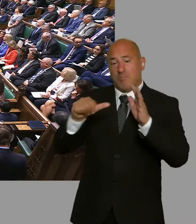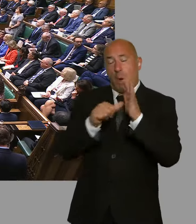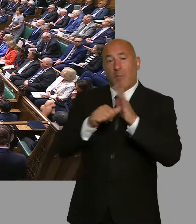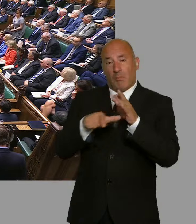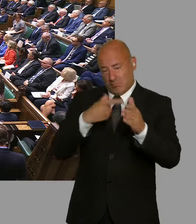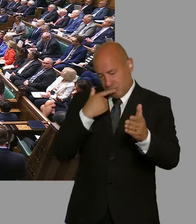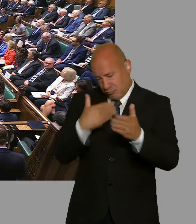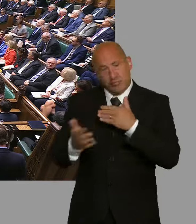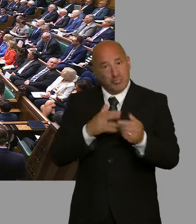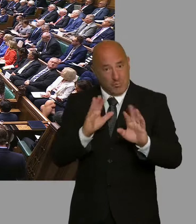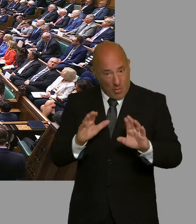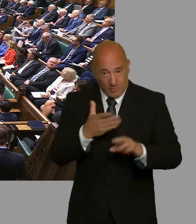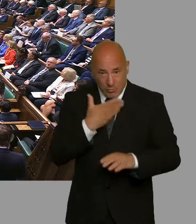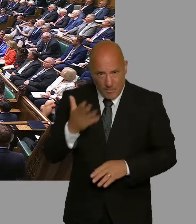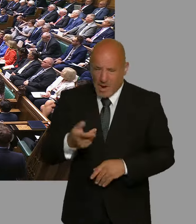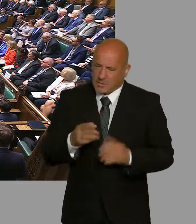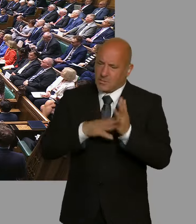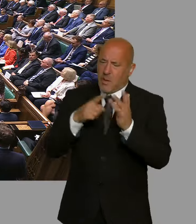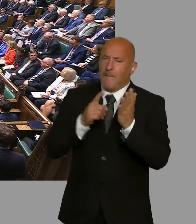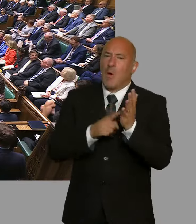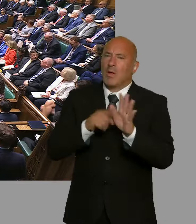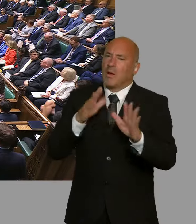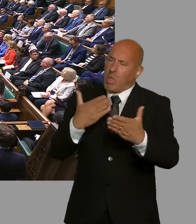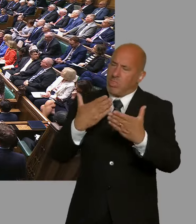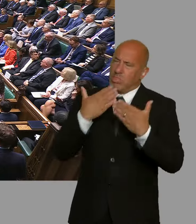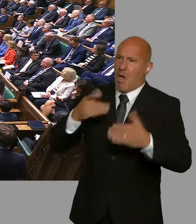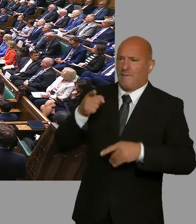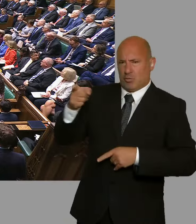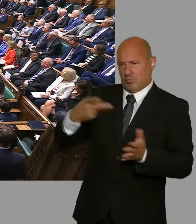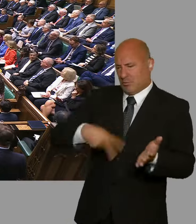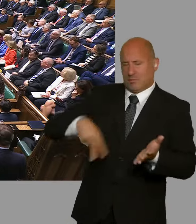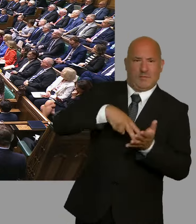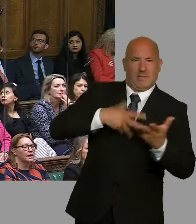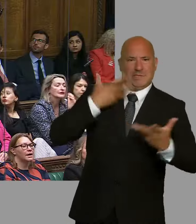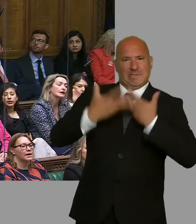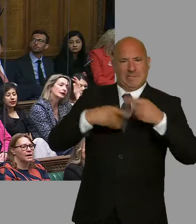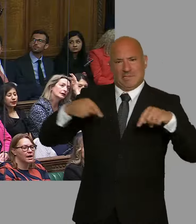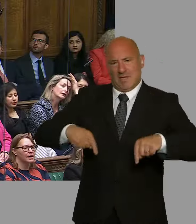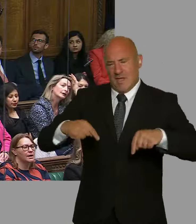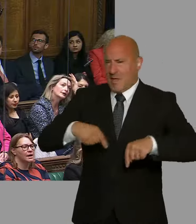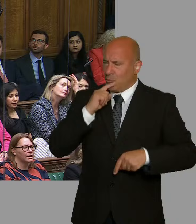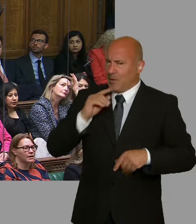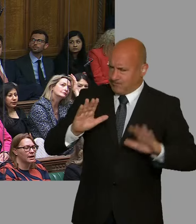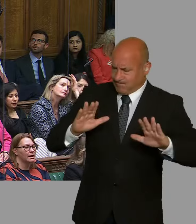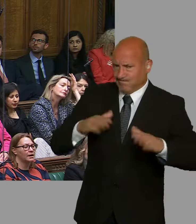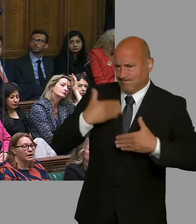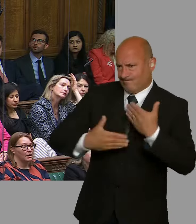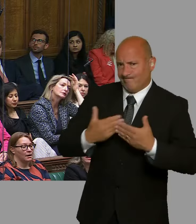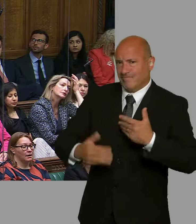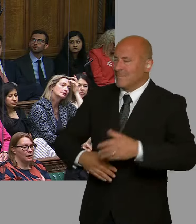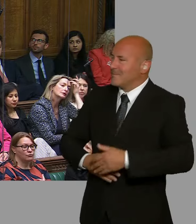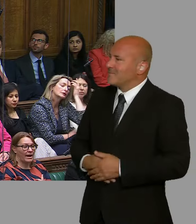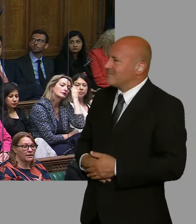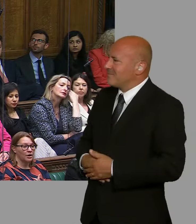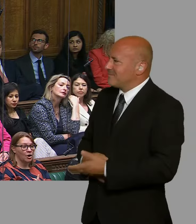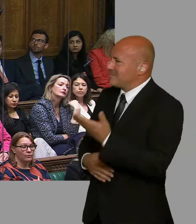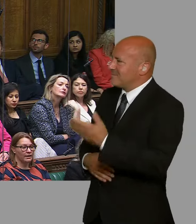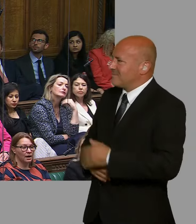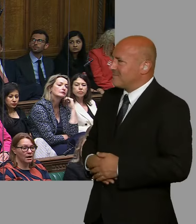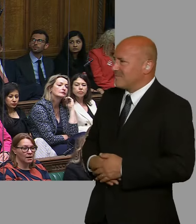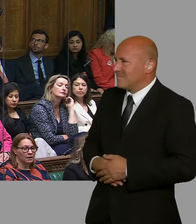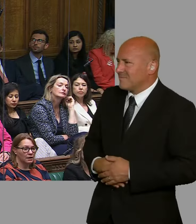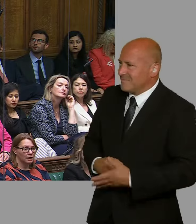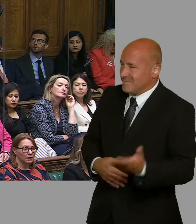Wales, we will never forget how our steel industry was neglected by the Conservative government. They made